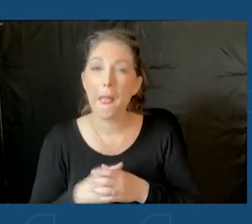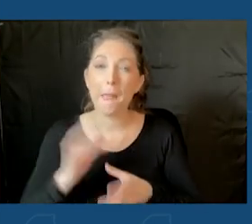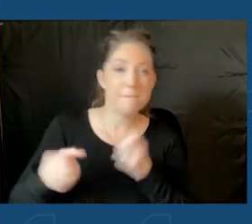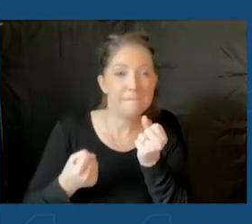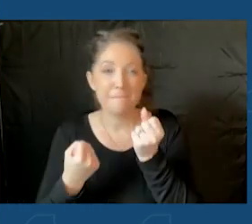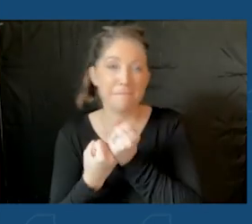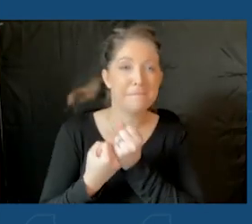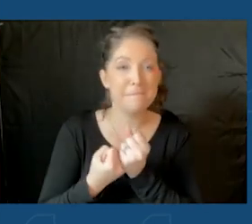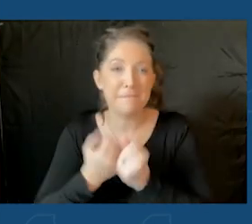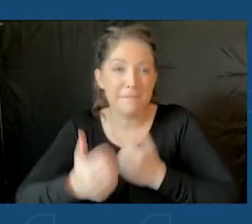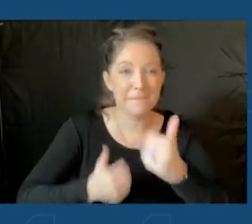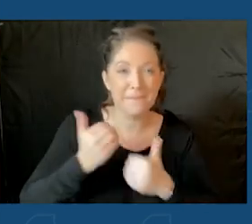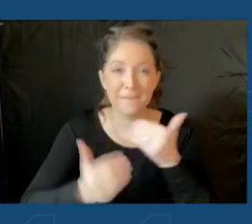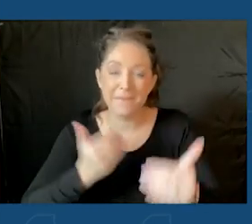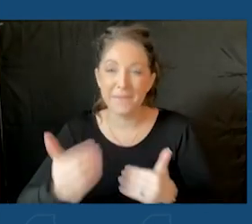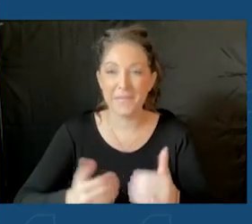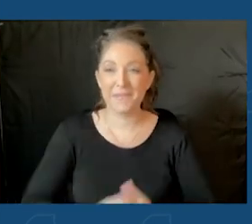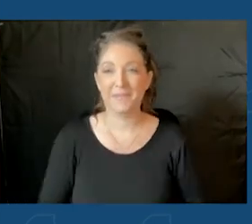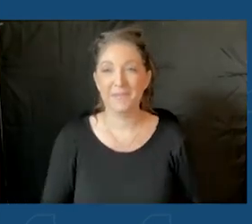Got back up.